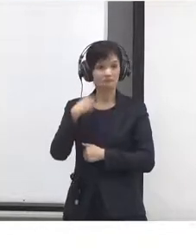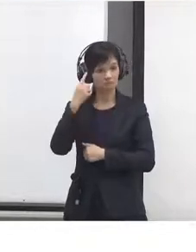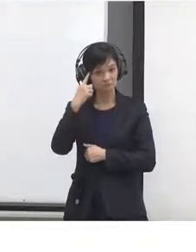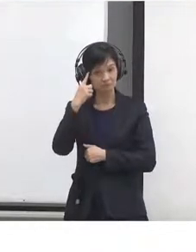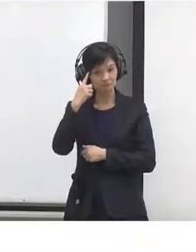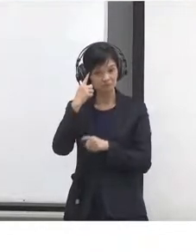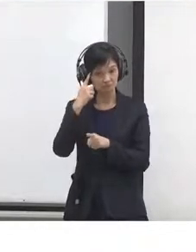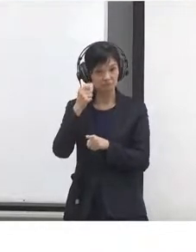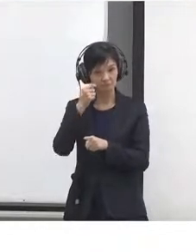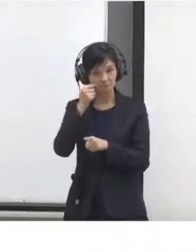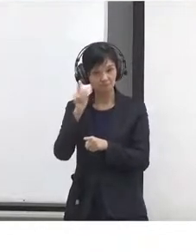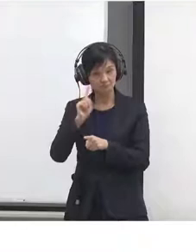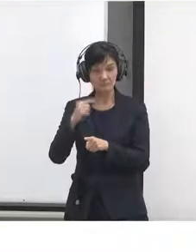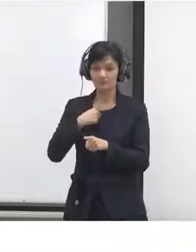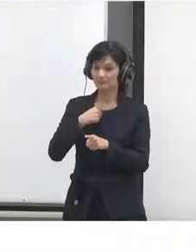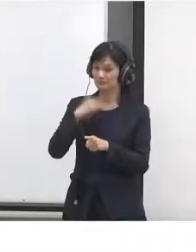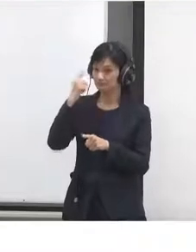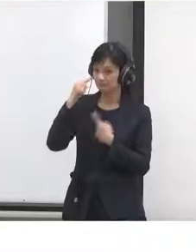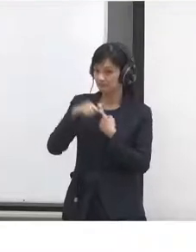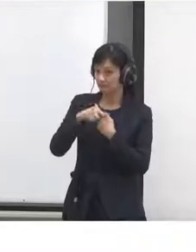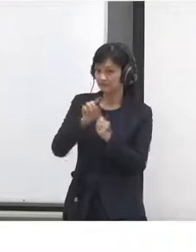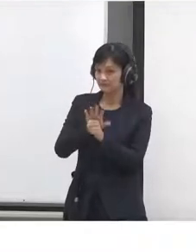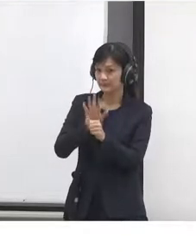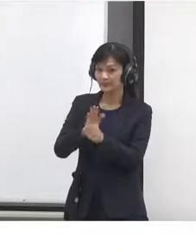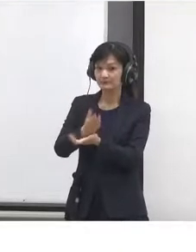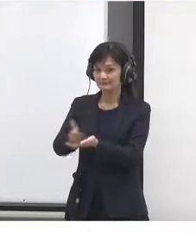And with other civic tech communities in Canada,